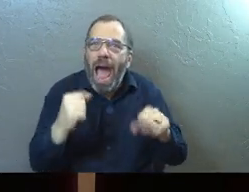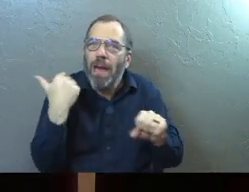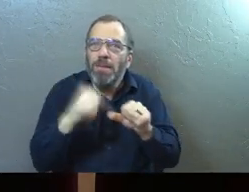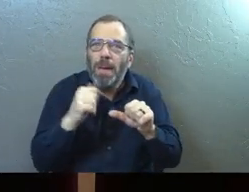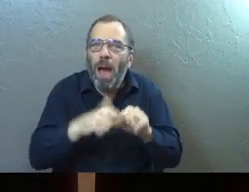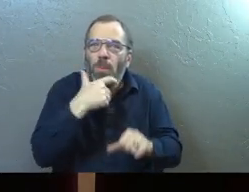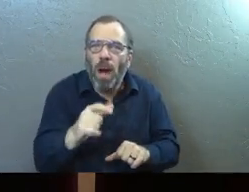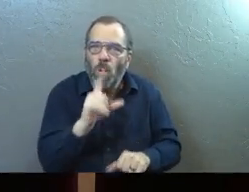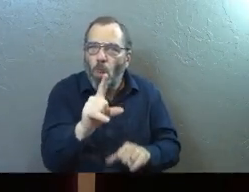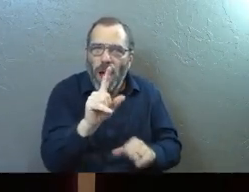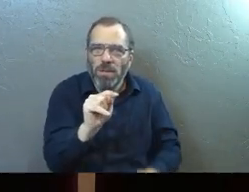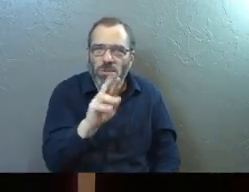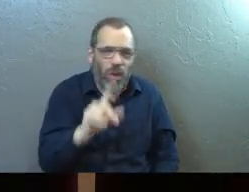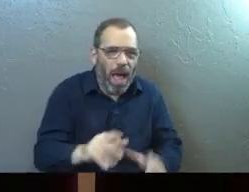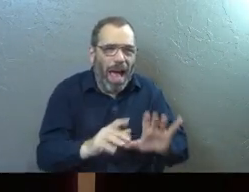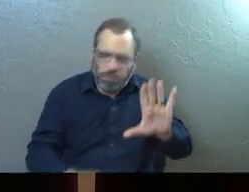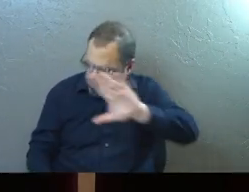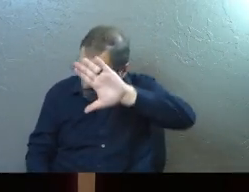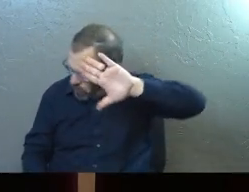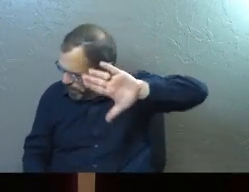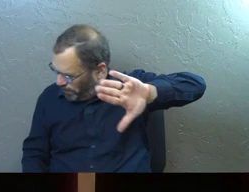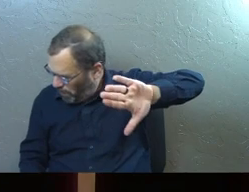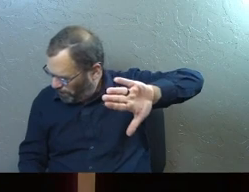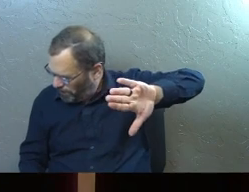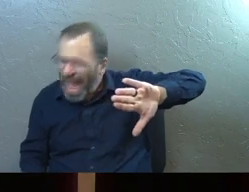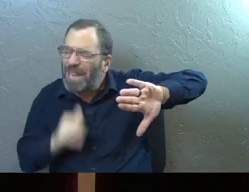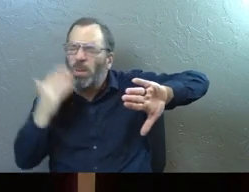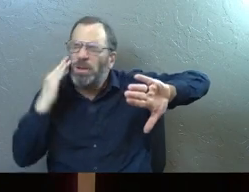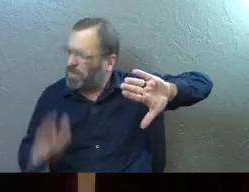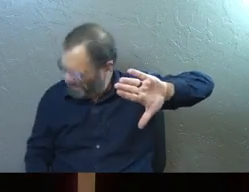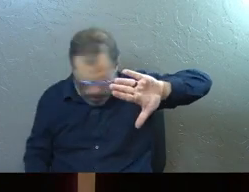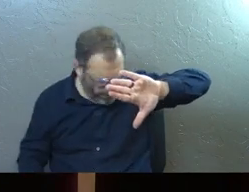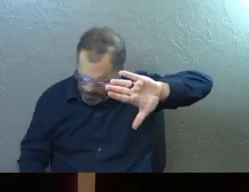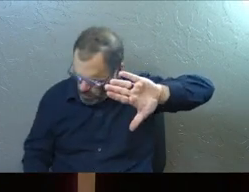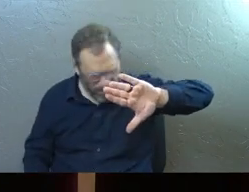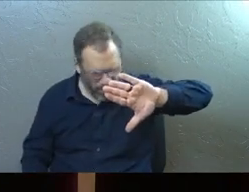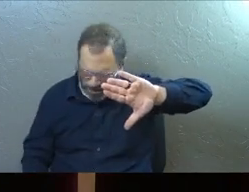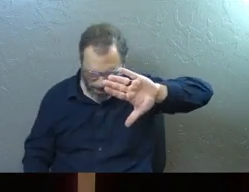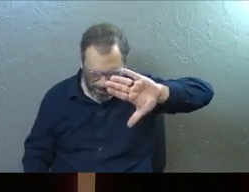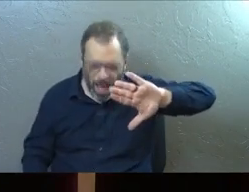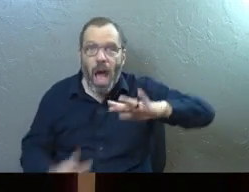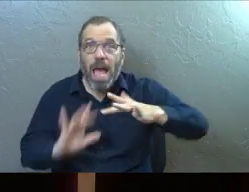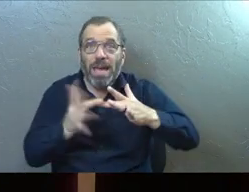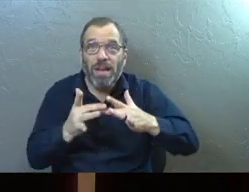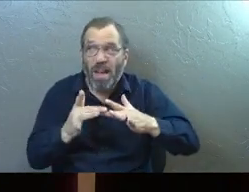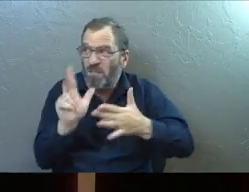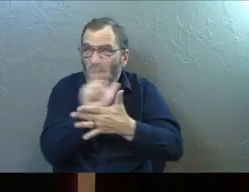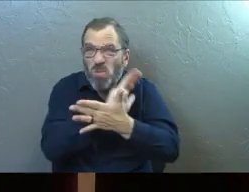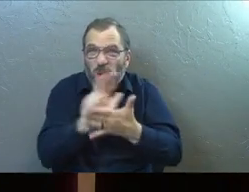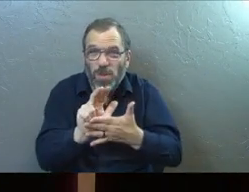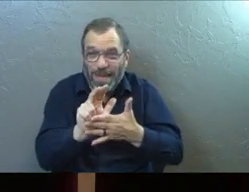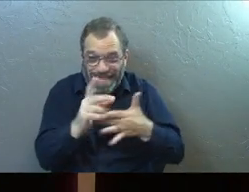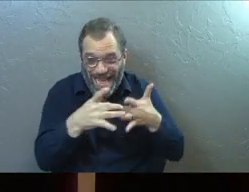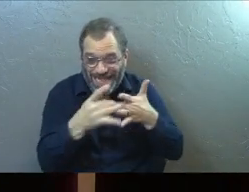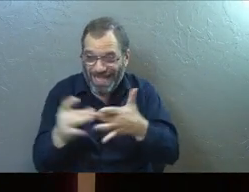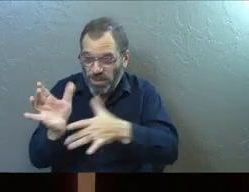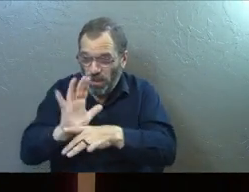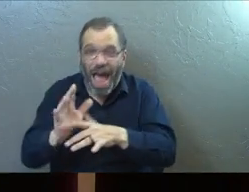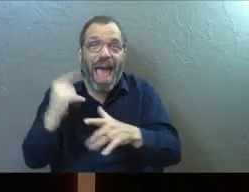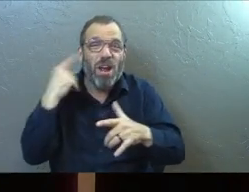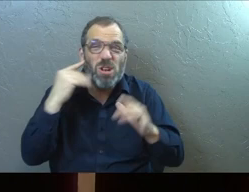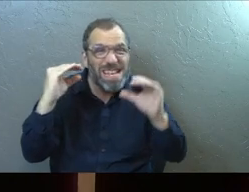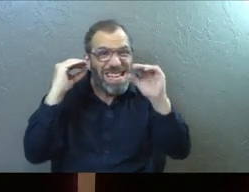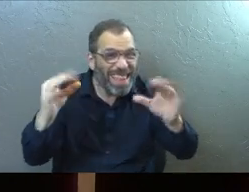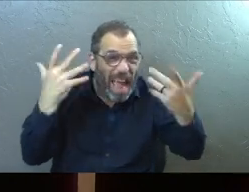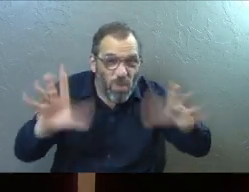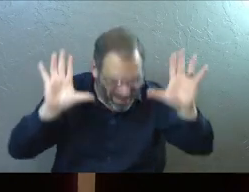I watched one trailer, but then I was like, I'm not watching anything else because I don't want to even know. I was off the internet for like 3 weeks leading up to that movie because I didn't want to hear a